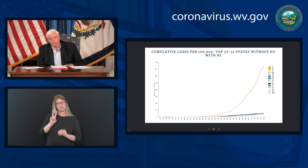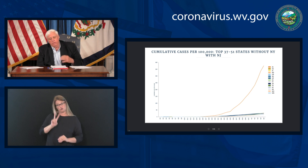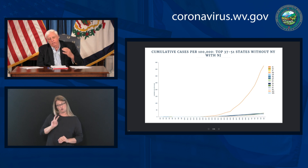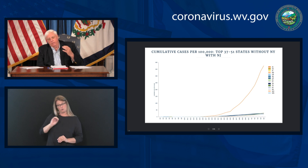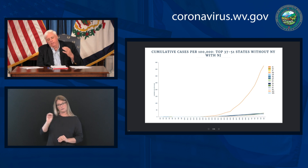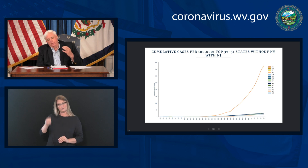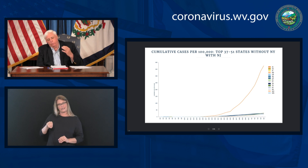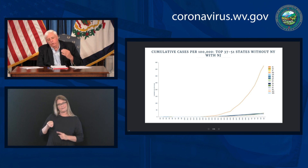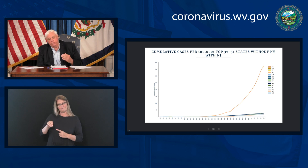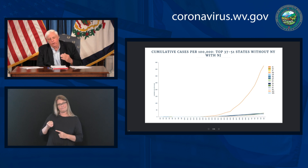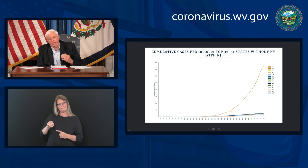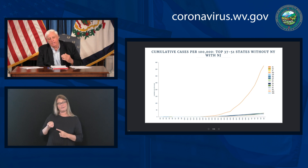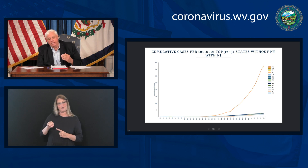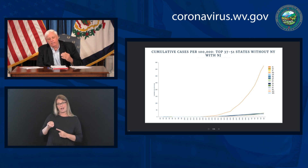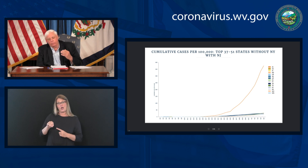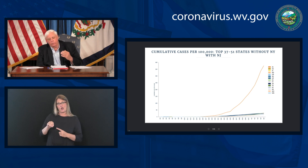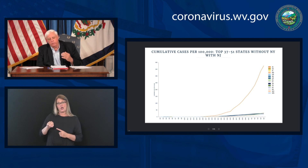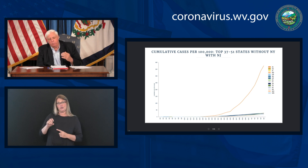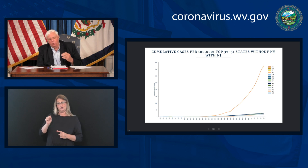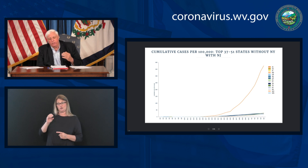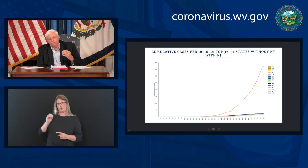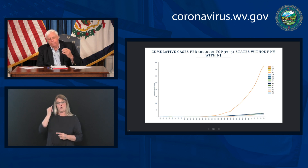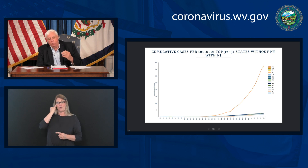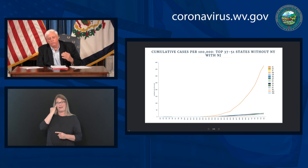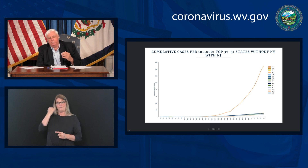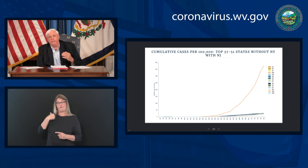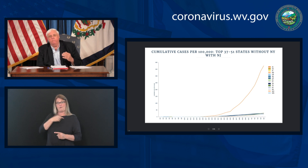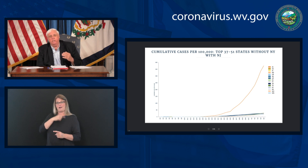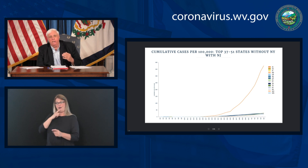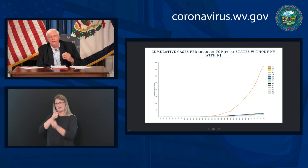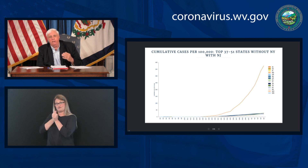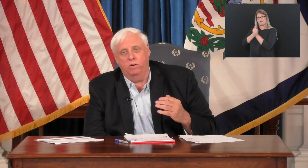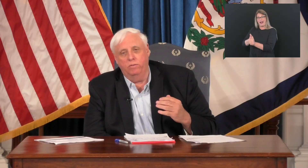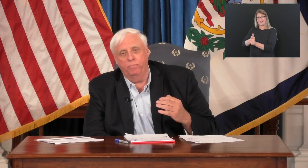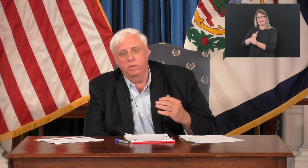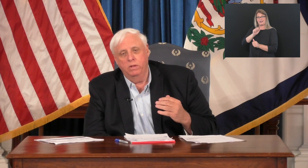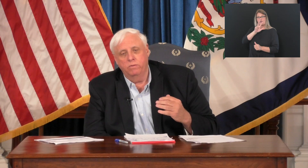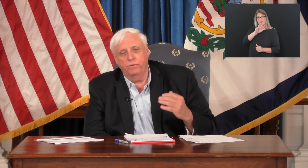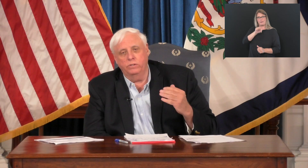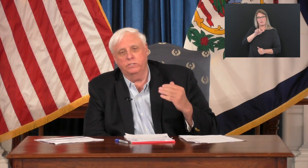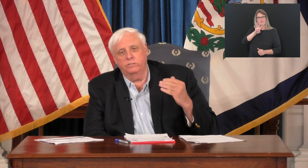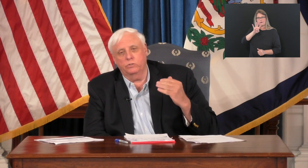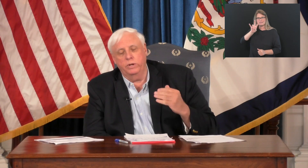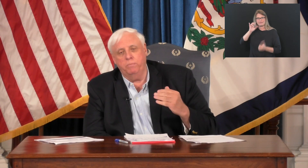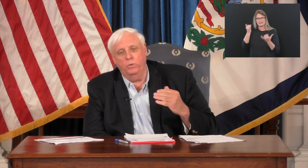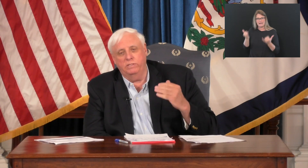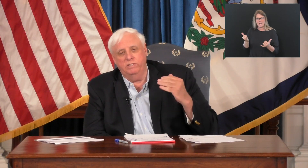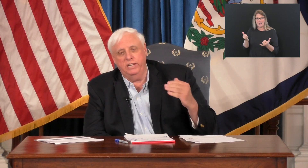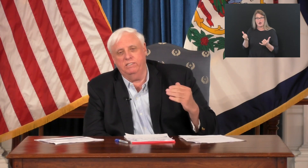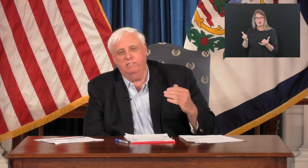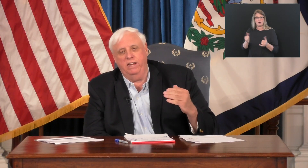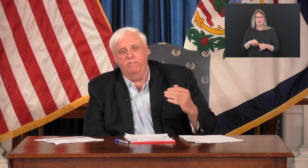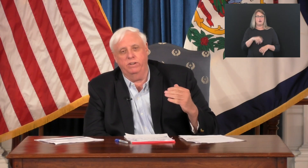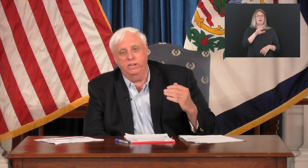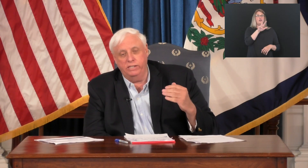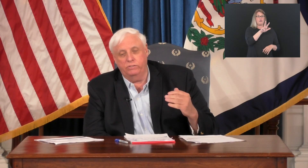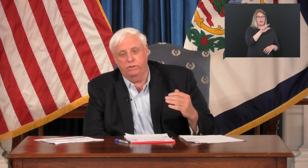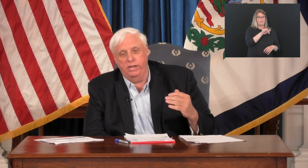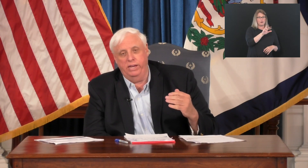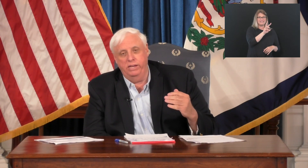So if we're tracking at 3.47 now versus